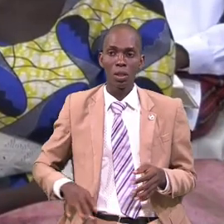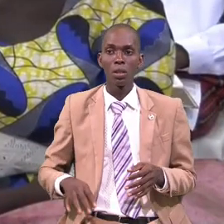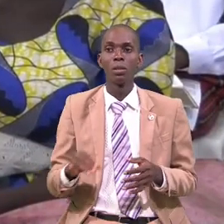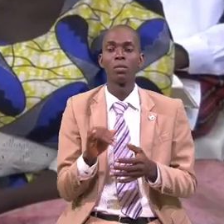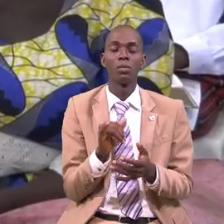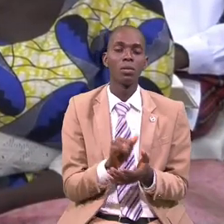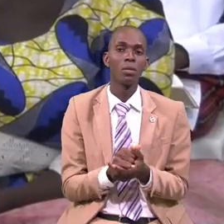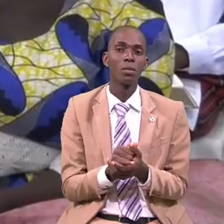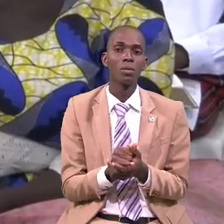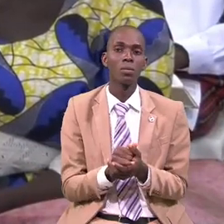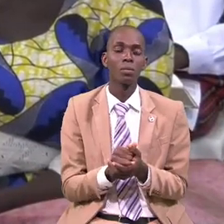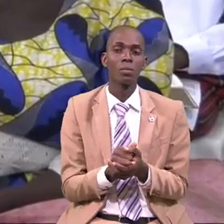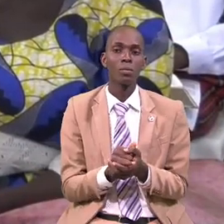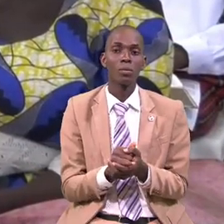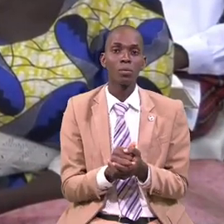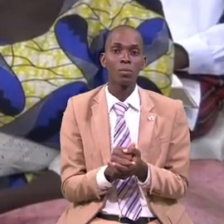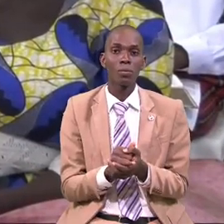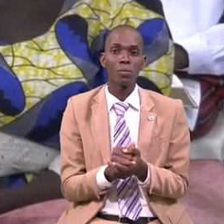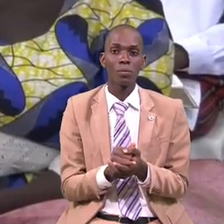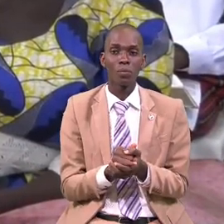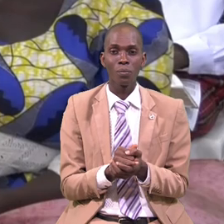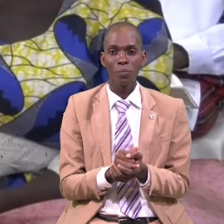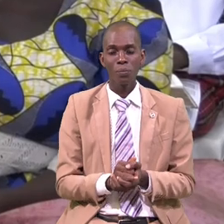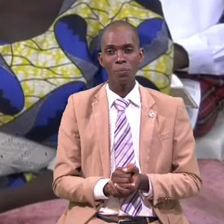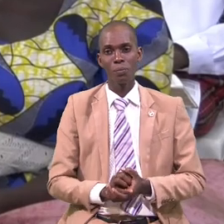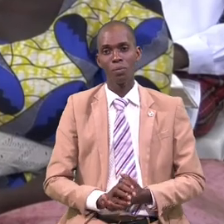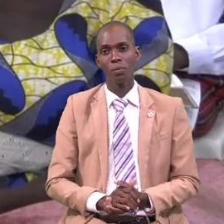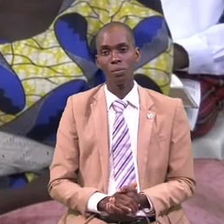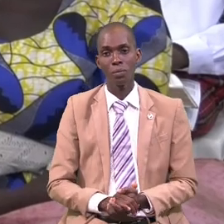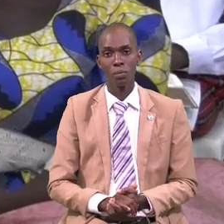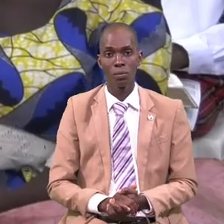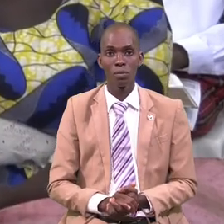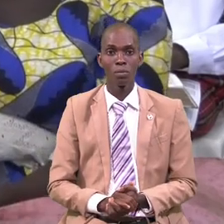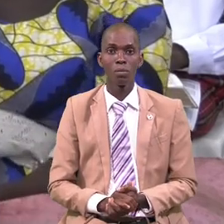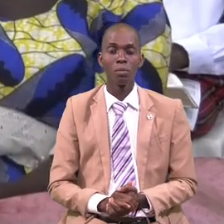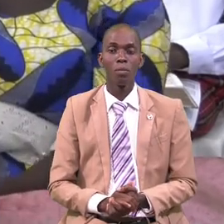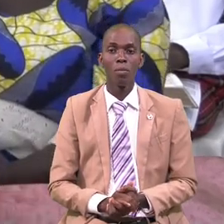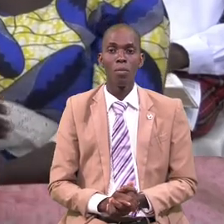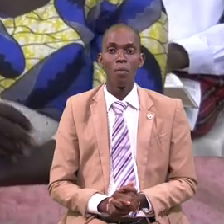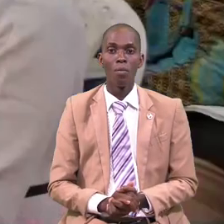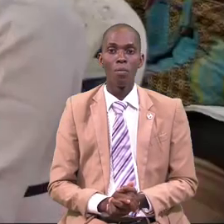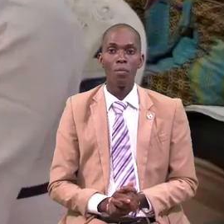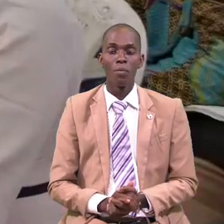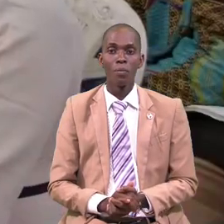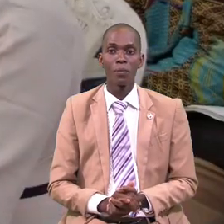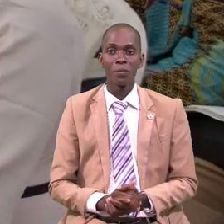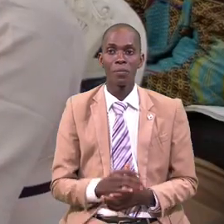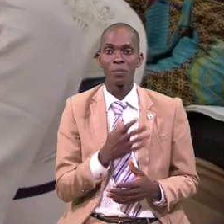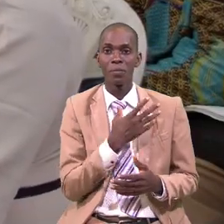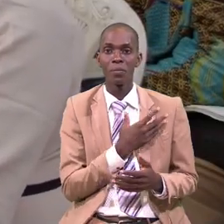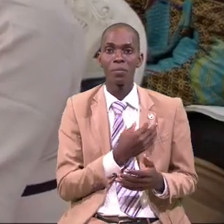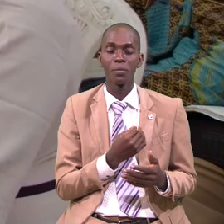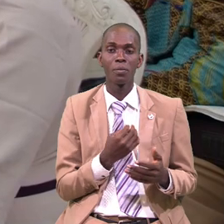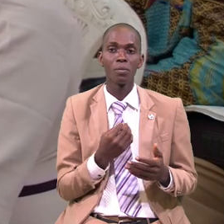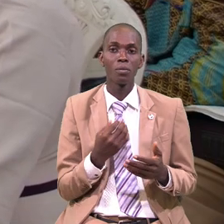He holds the hand of God. He holds the hand of the sinful man and brings it together. He